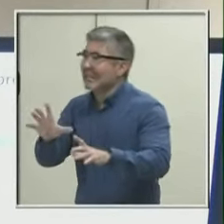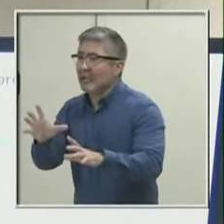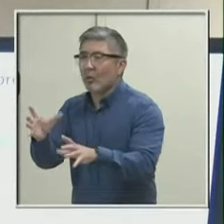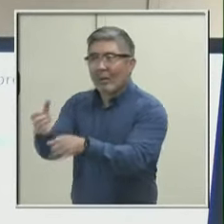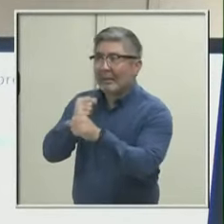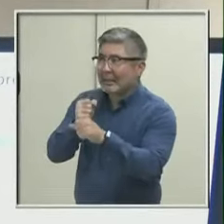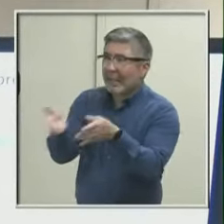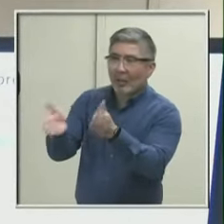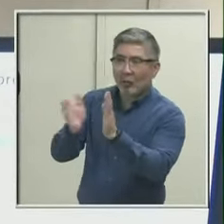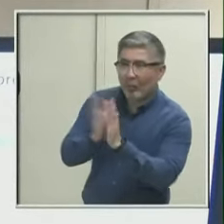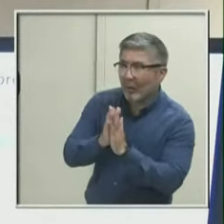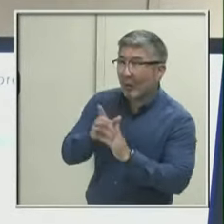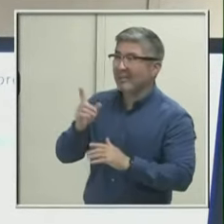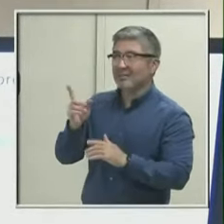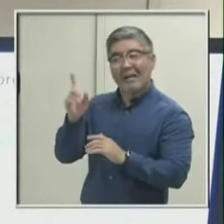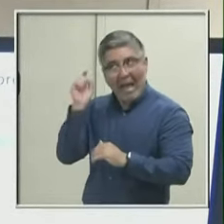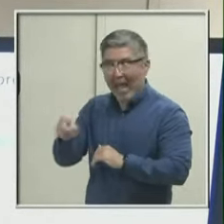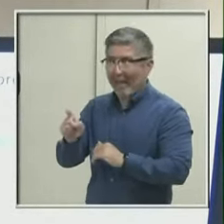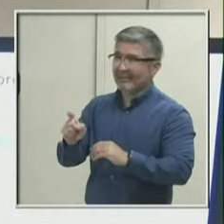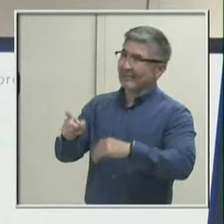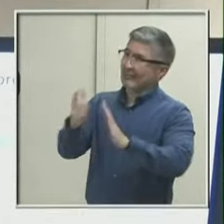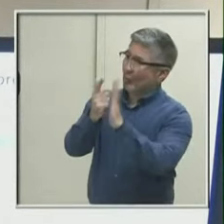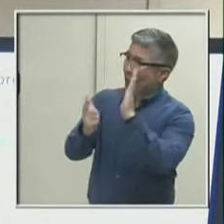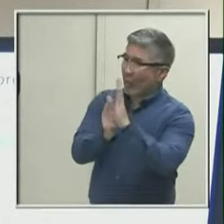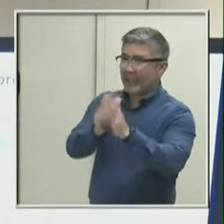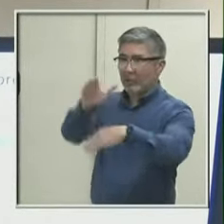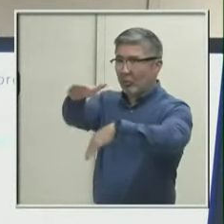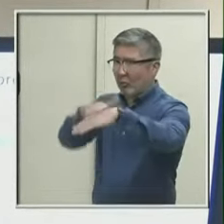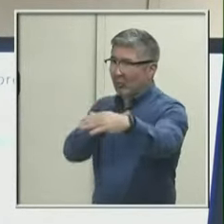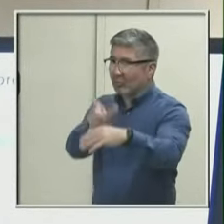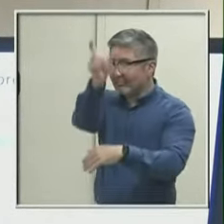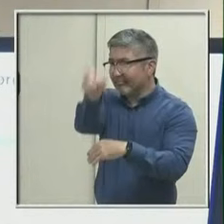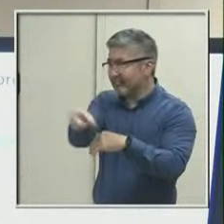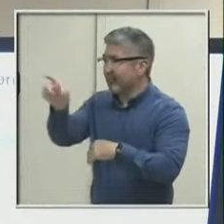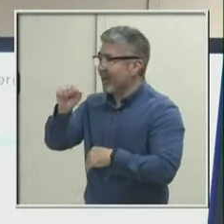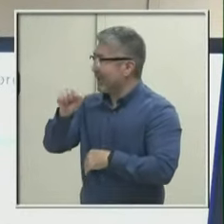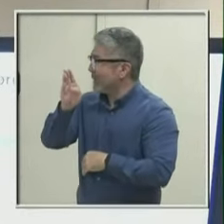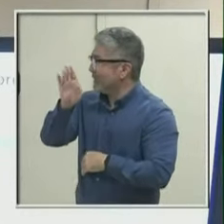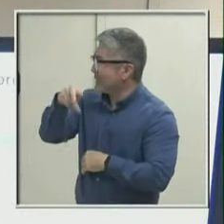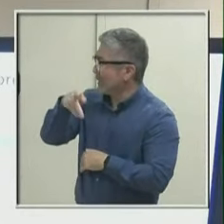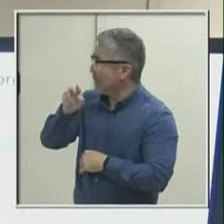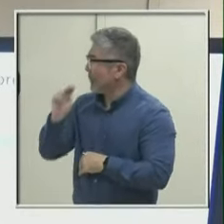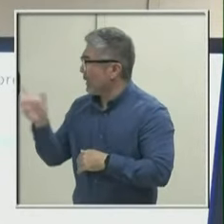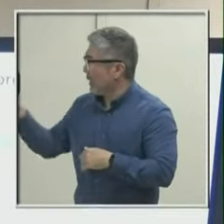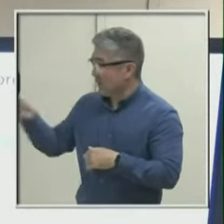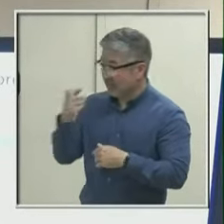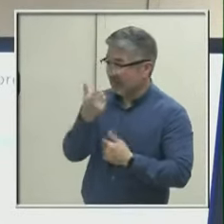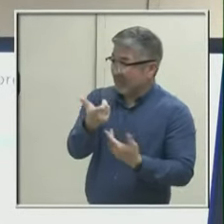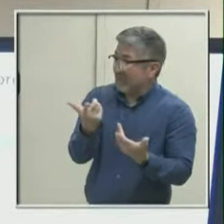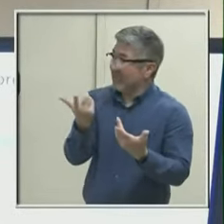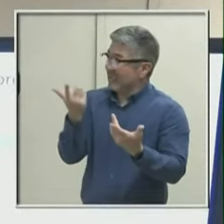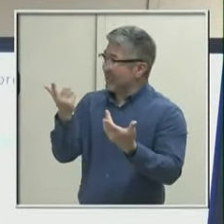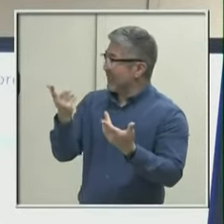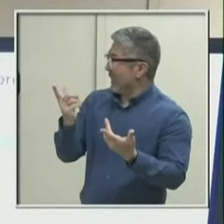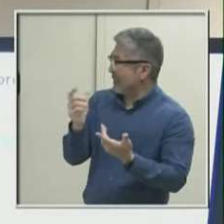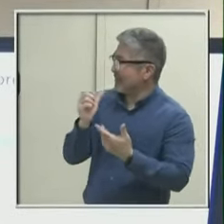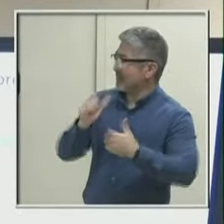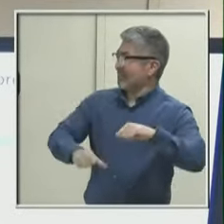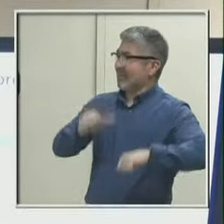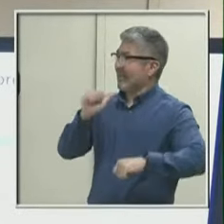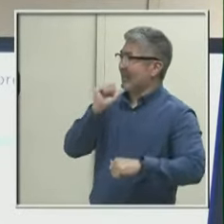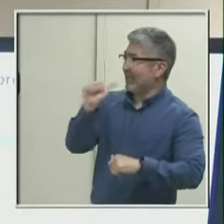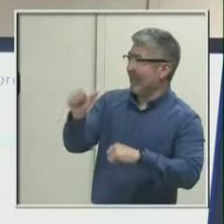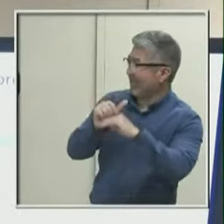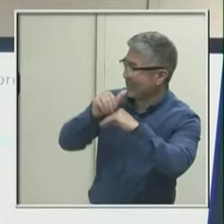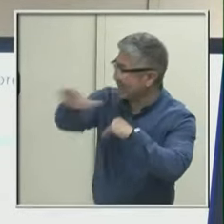and instead subpoenas. Were they cooperative up until that November date, sending you back information via the email requests? And, you know, what